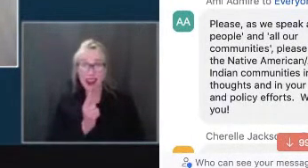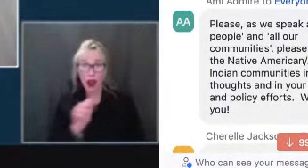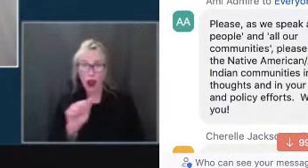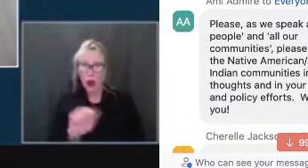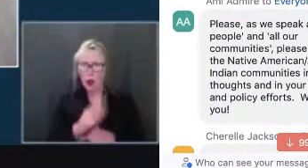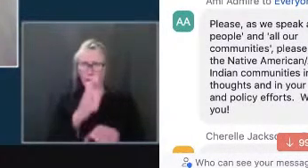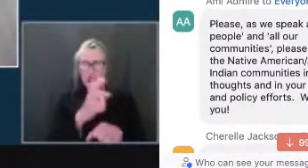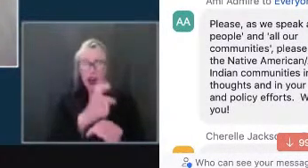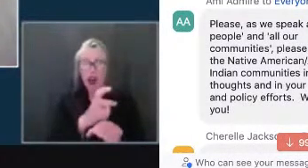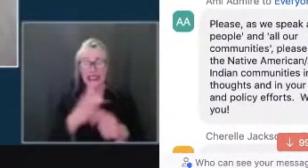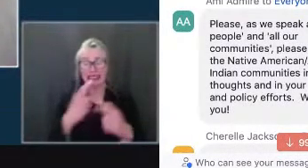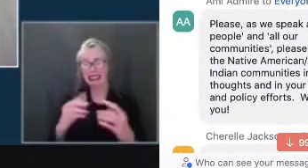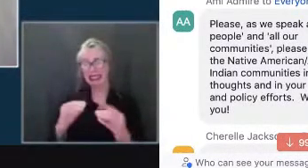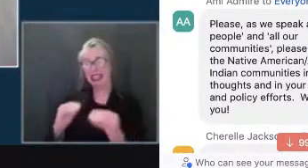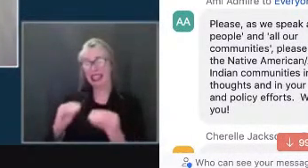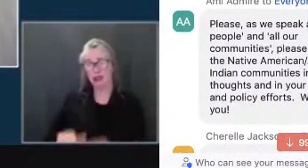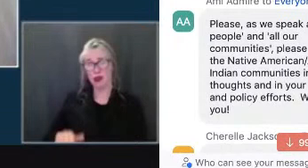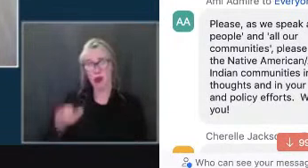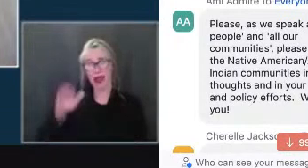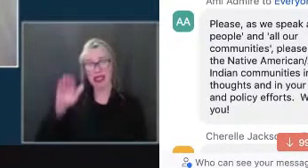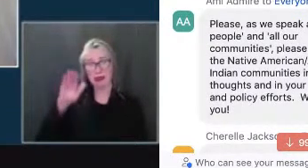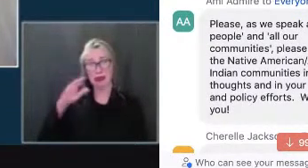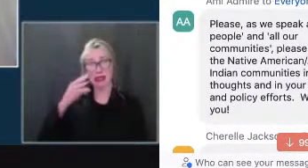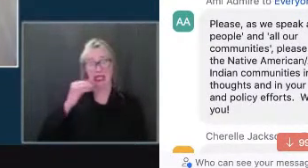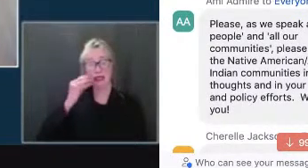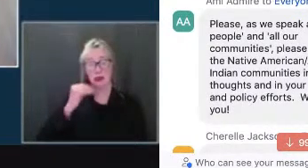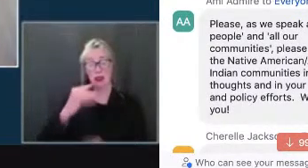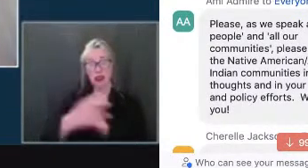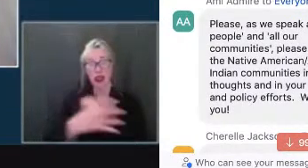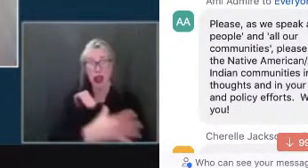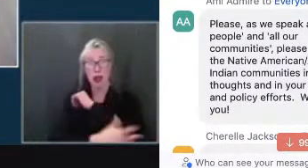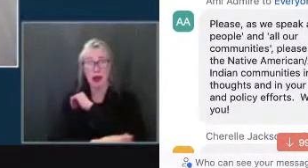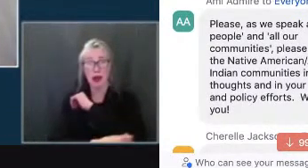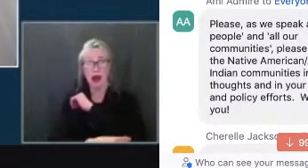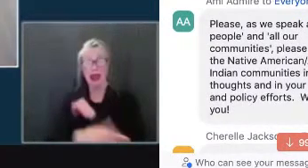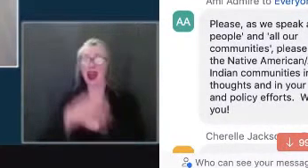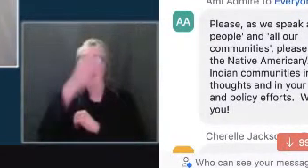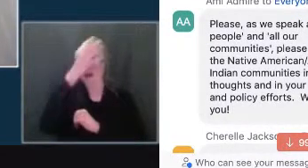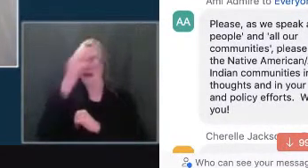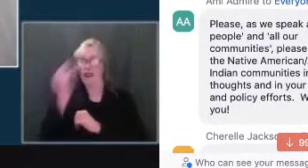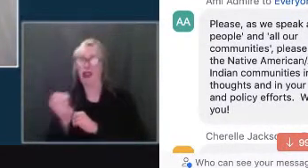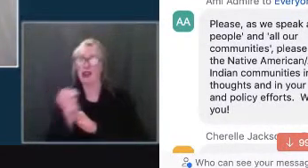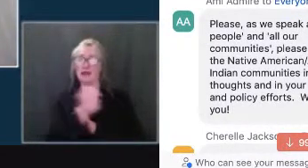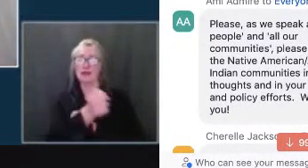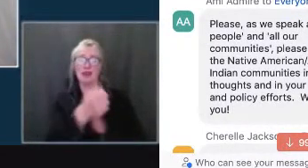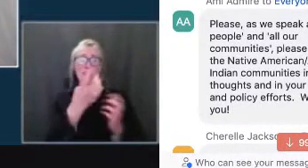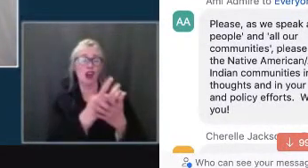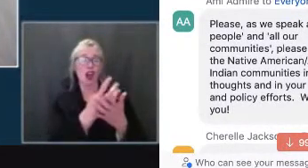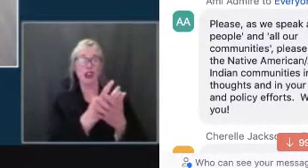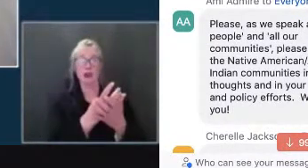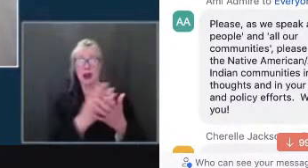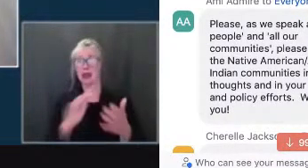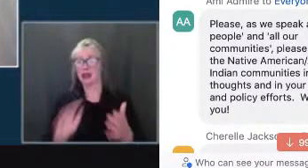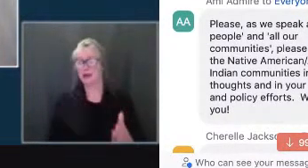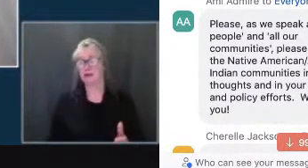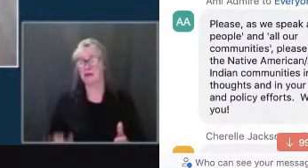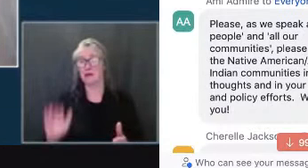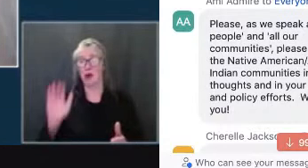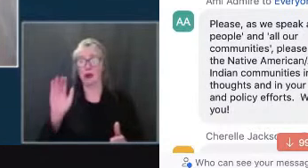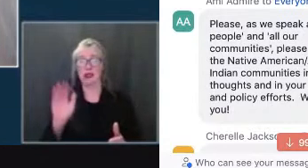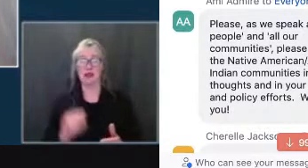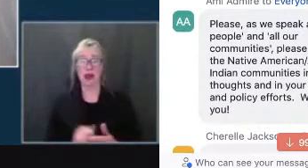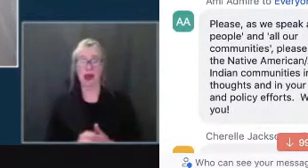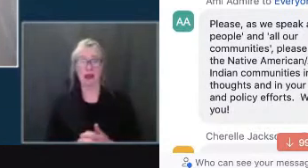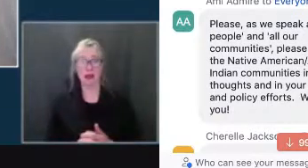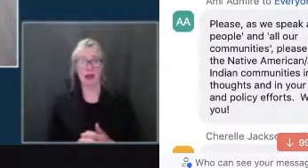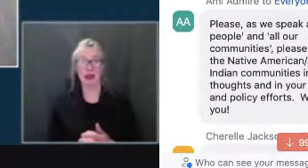to raise me in poverty, and a father who has been incarcerated for most of my life. And you may now know, as my good friend April